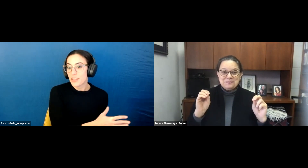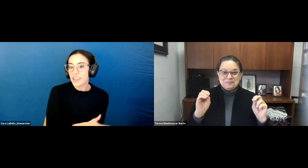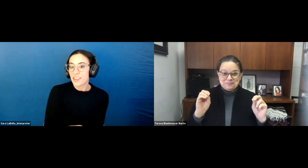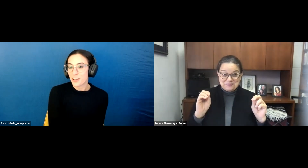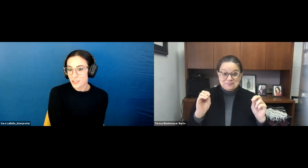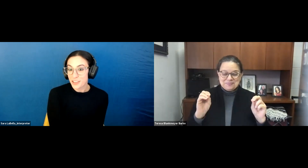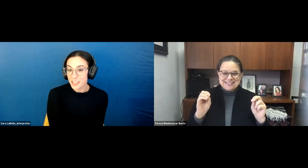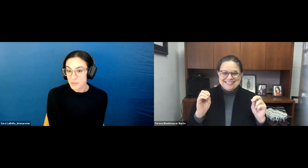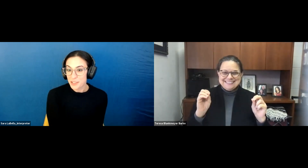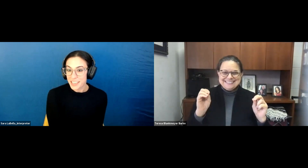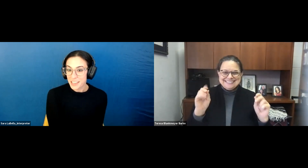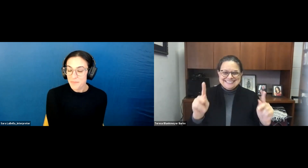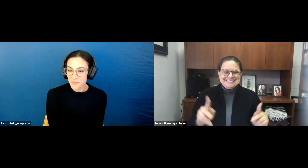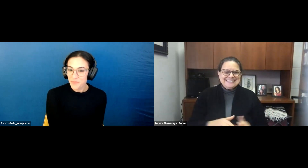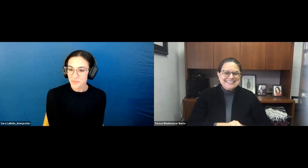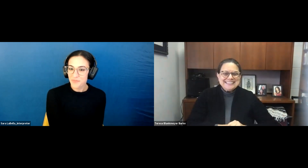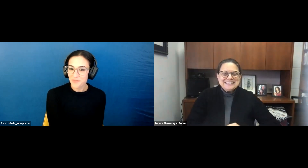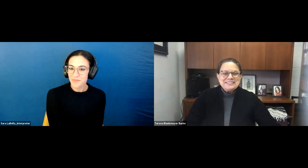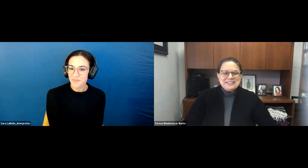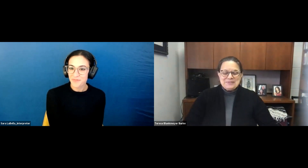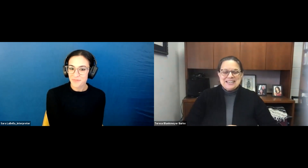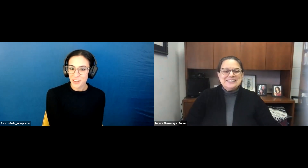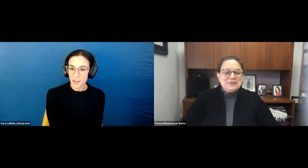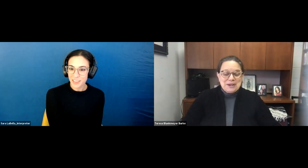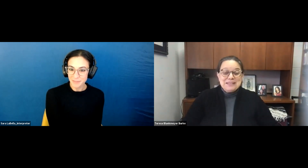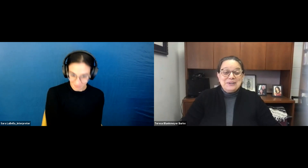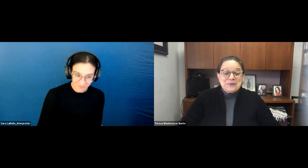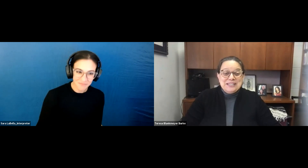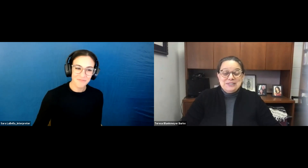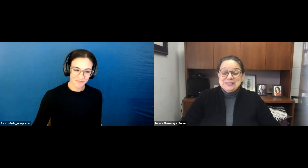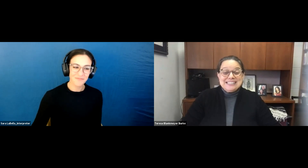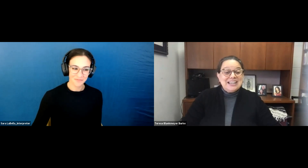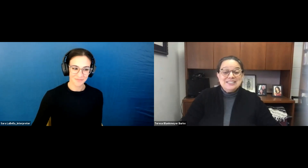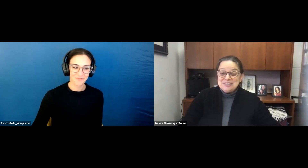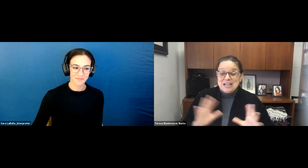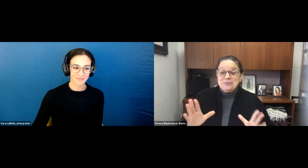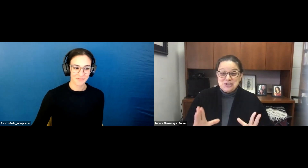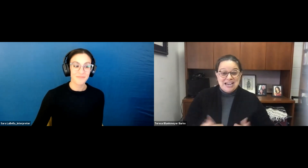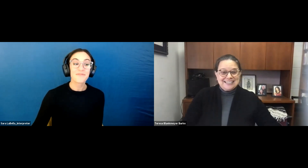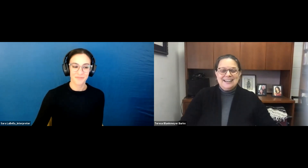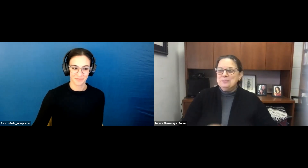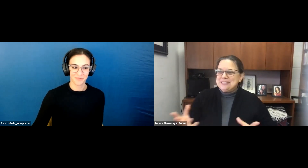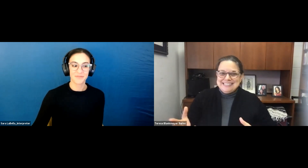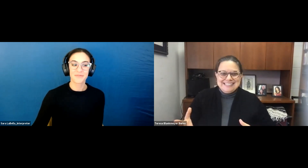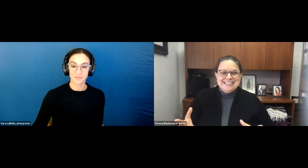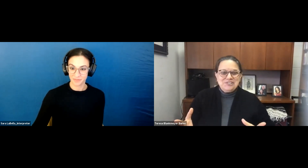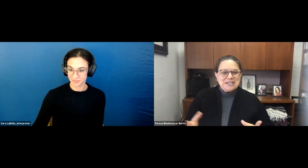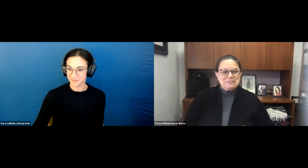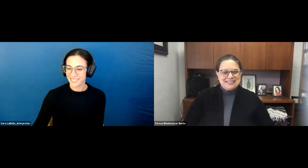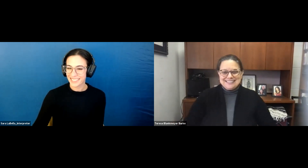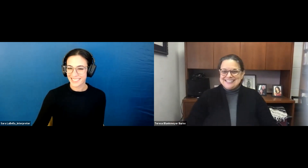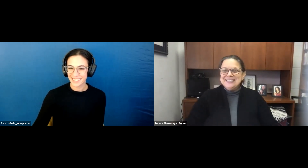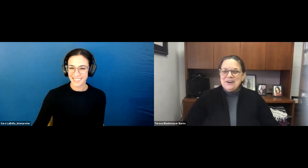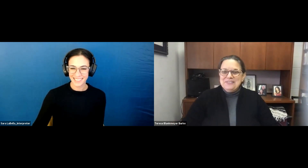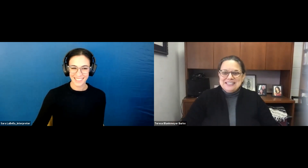sort of with the larger hearing community. Okay, so All I'm right. now going to do a sound check. I almost said sign check,